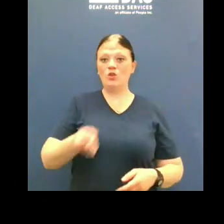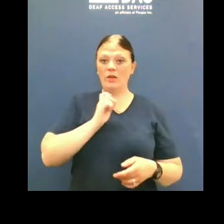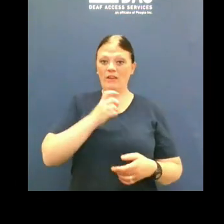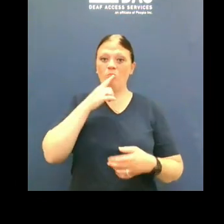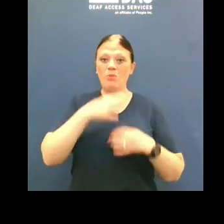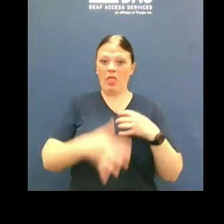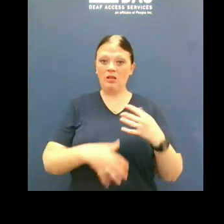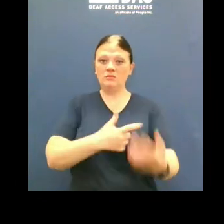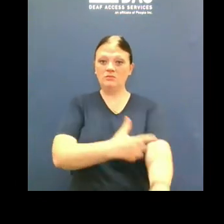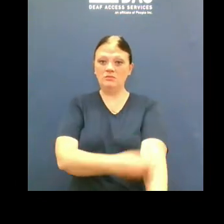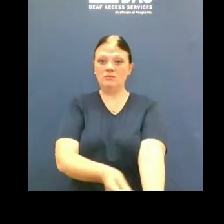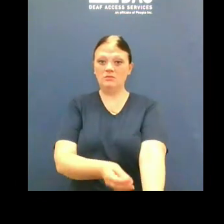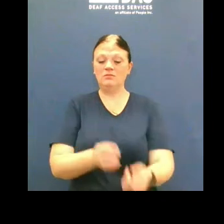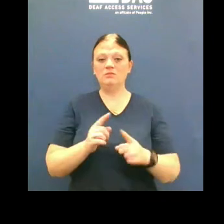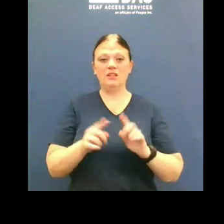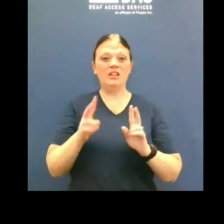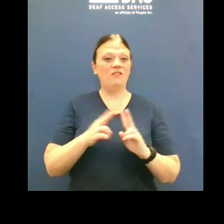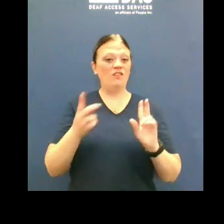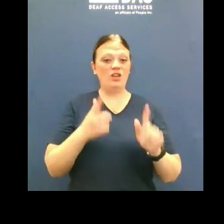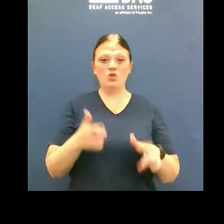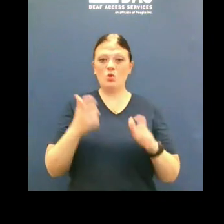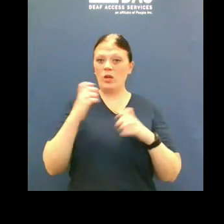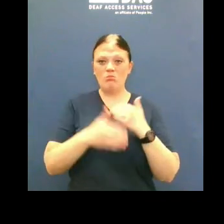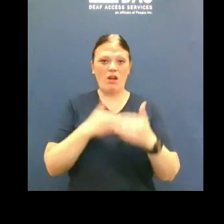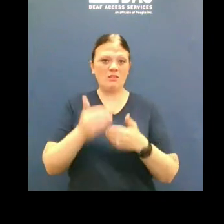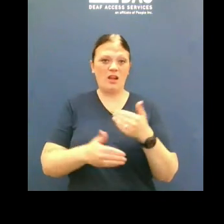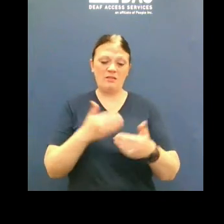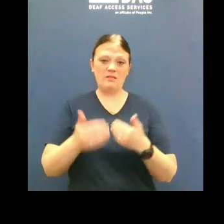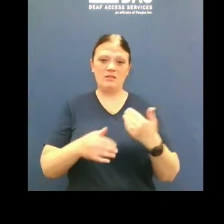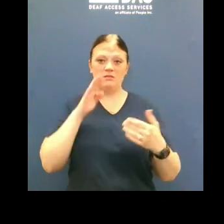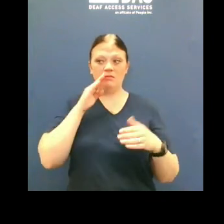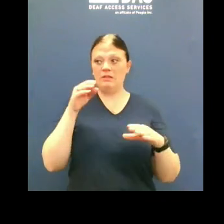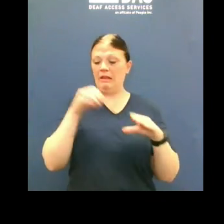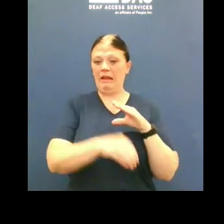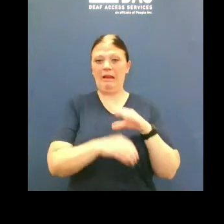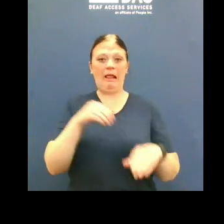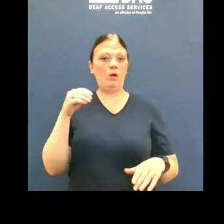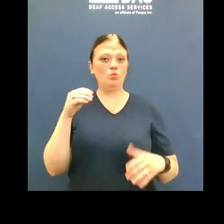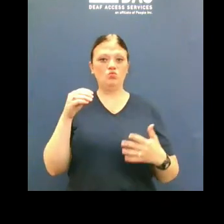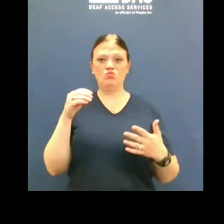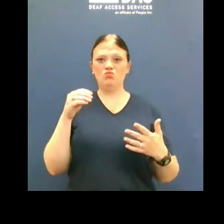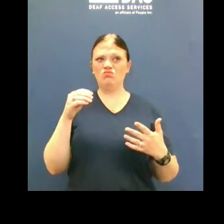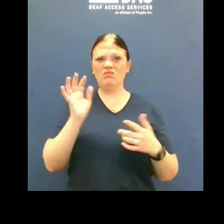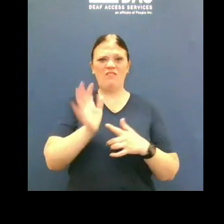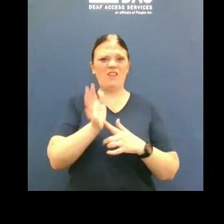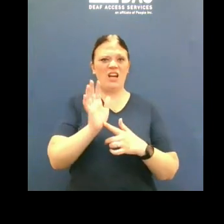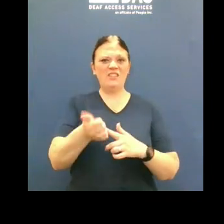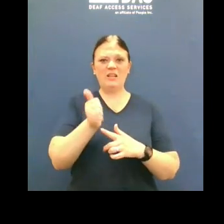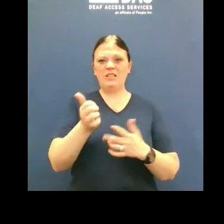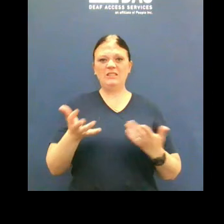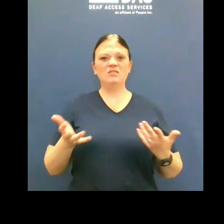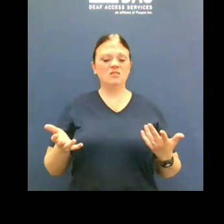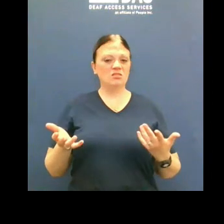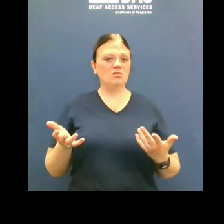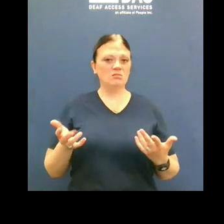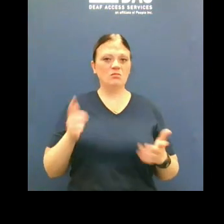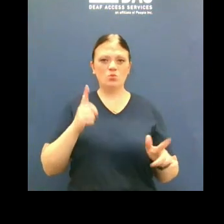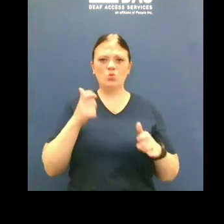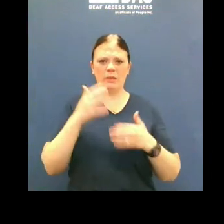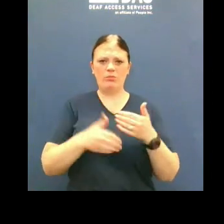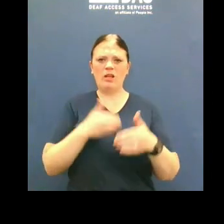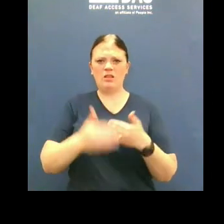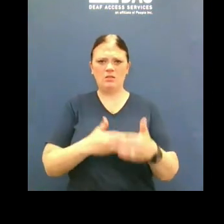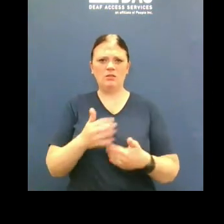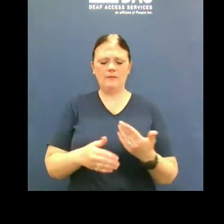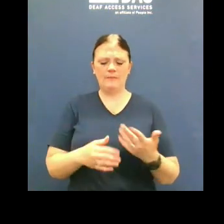arm, but it's very quick. It's a very quick process. You'll be in and out probably within 5 to 10 minutes. So it's a very quick